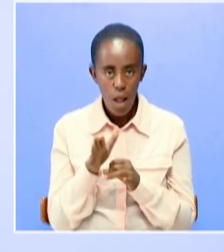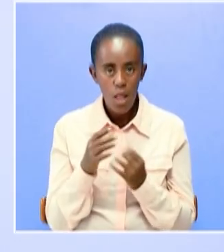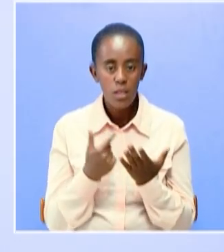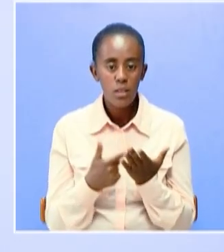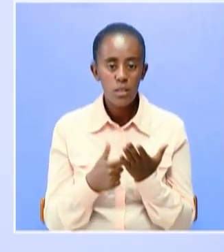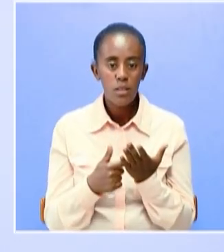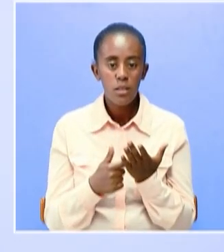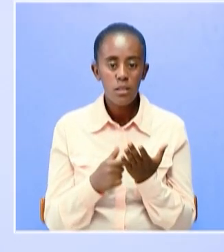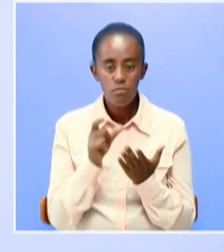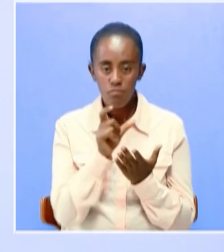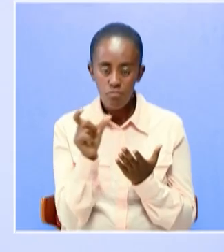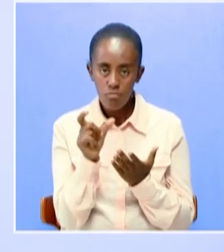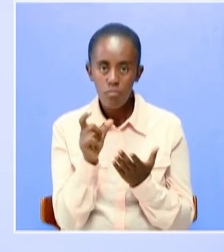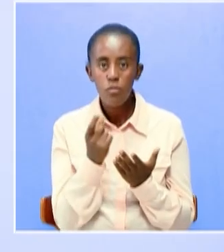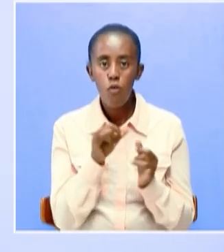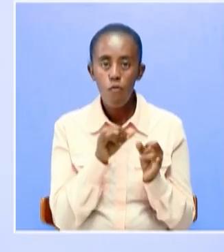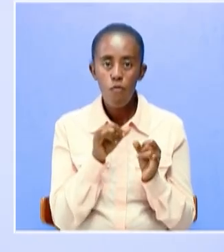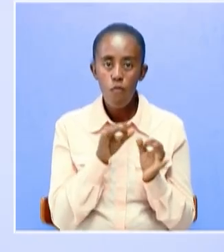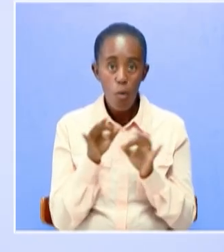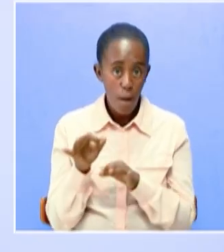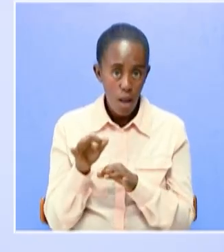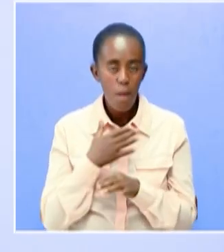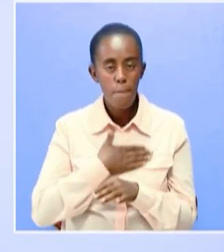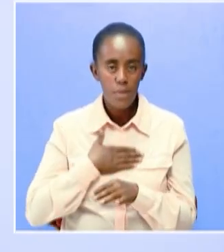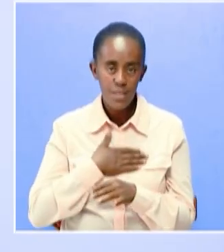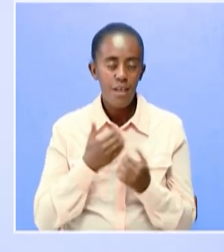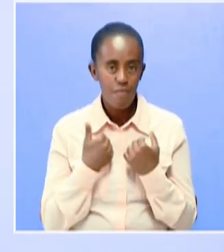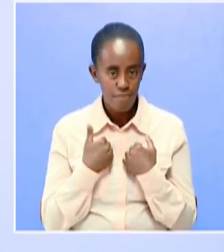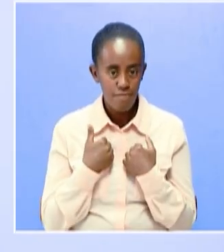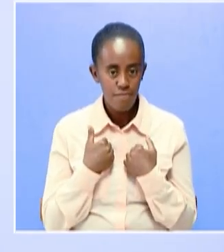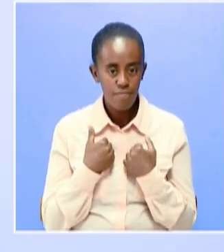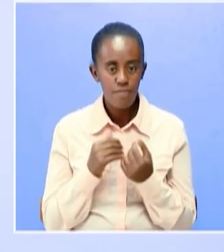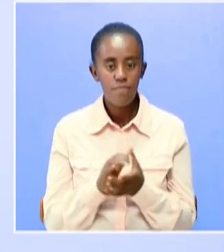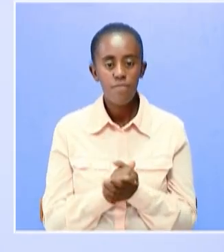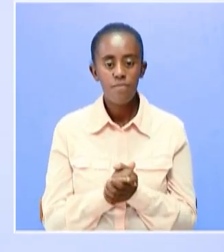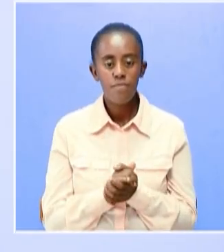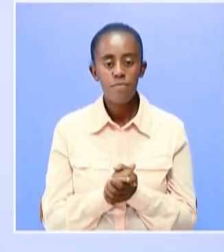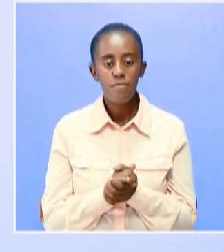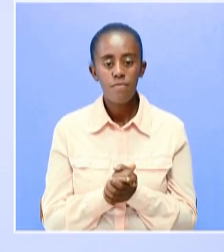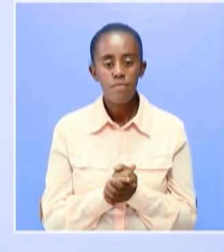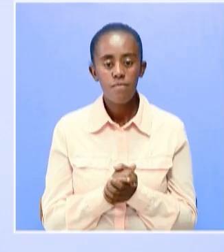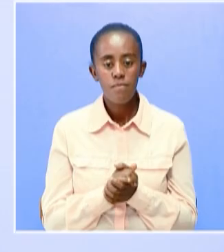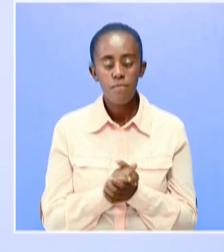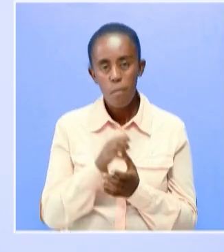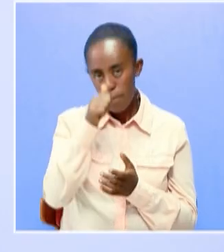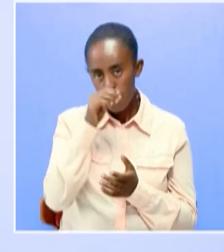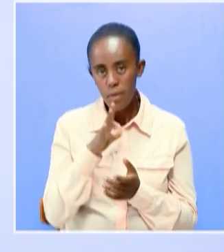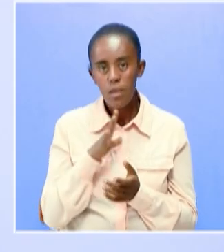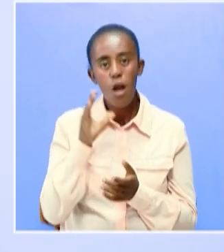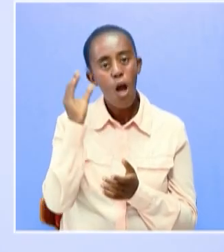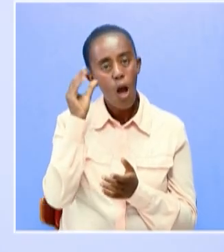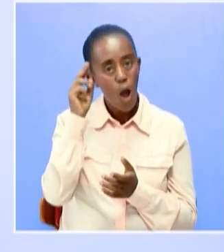is the formal expressions here, the word please is given. So maybe Mr.